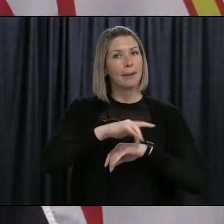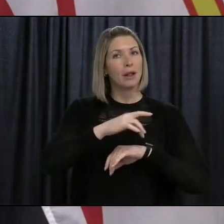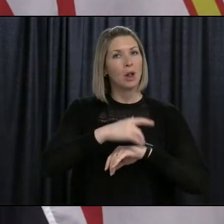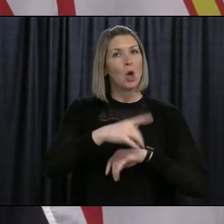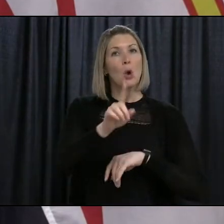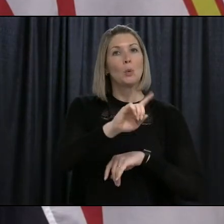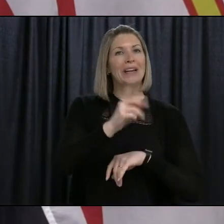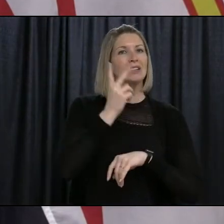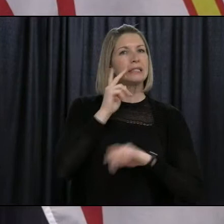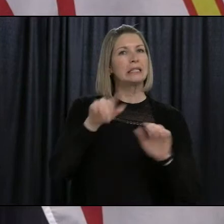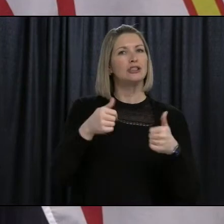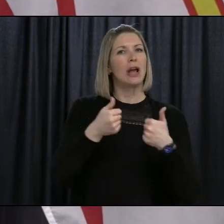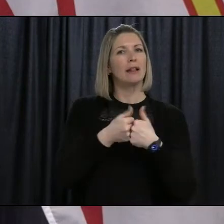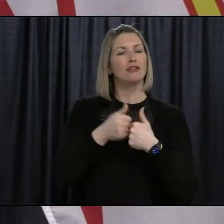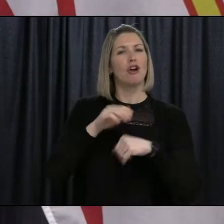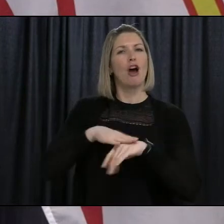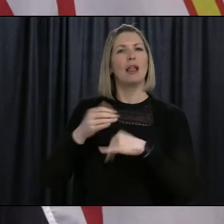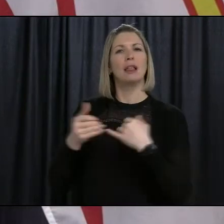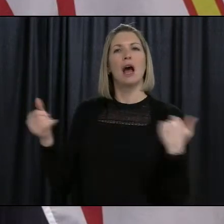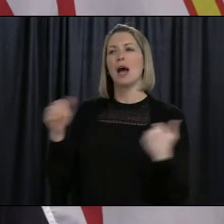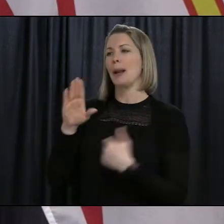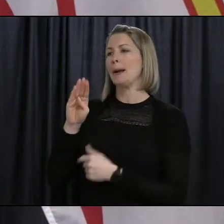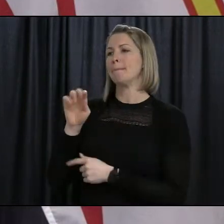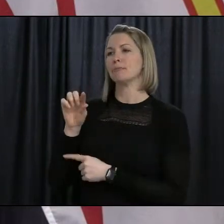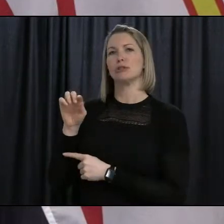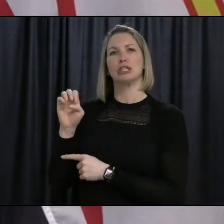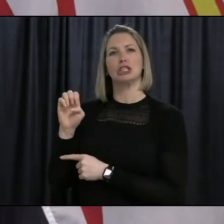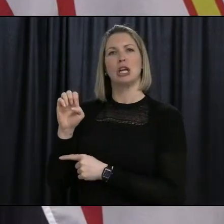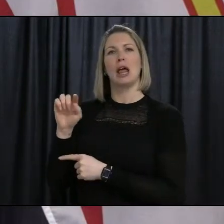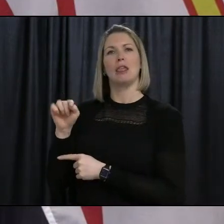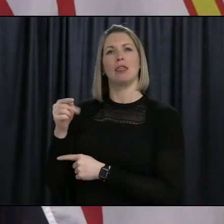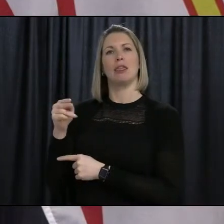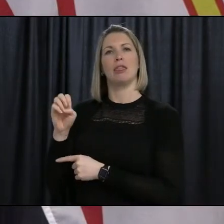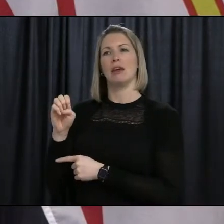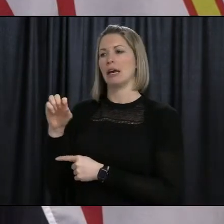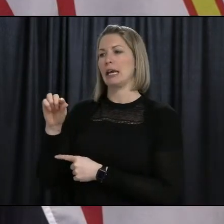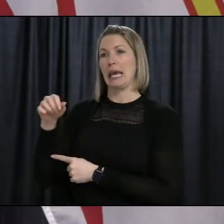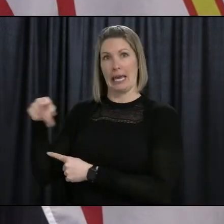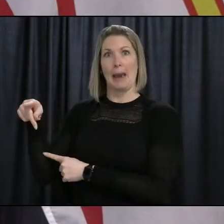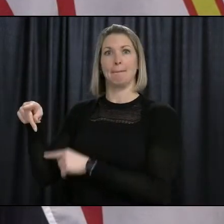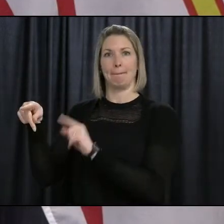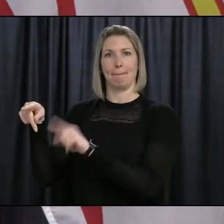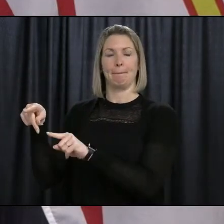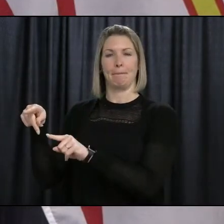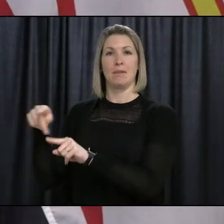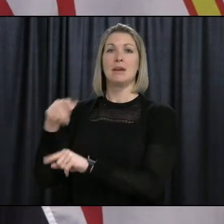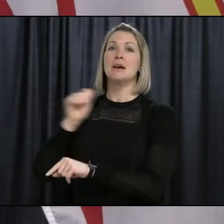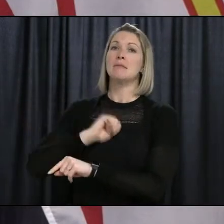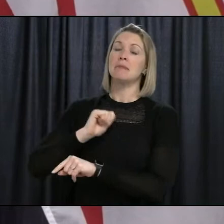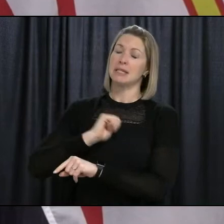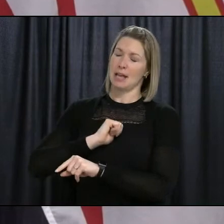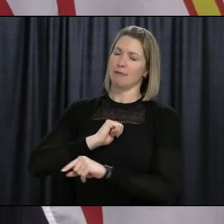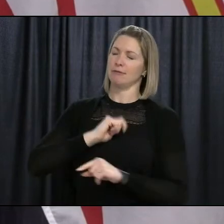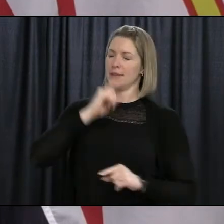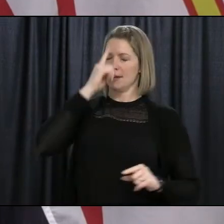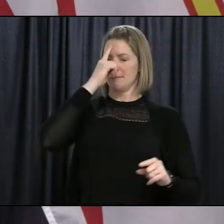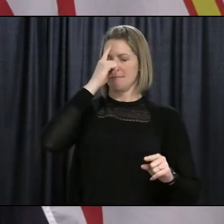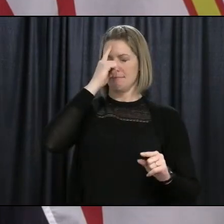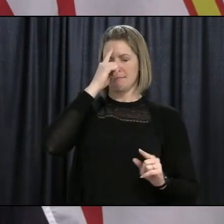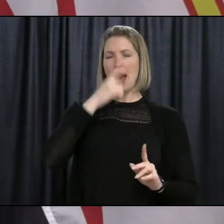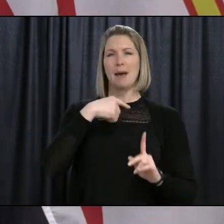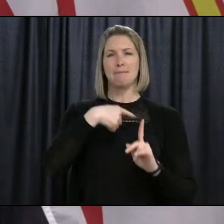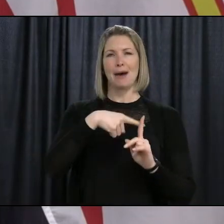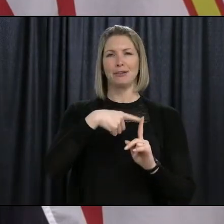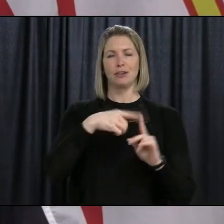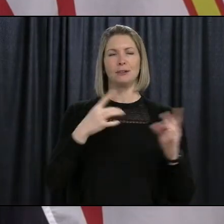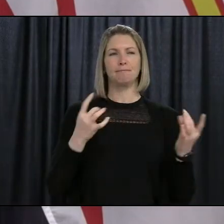Everyone who registers for the challenge can invite a friend to take the training with them. I myself have been practicing mindfulness meditation for quite